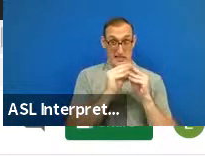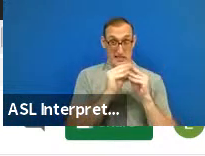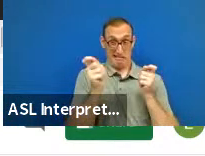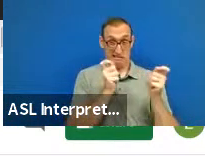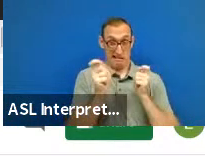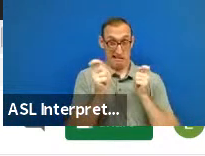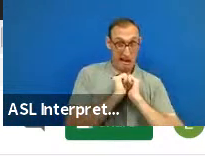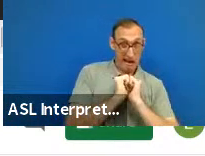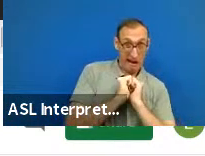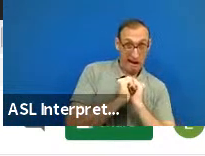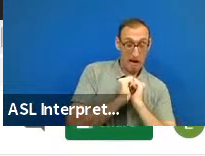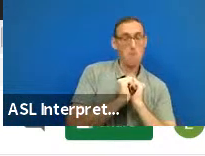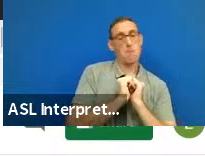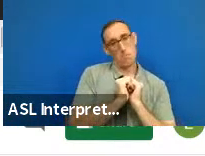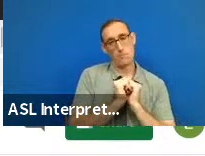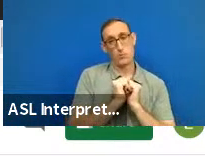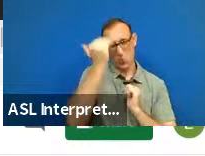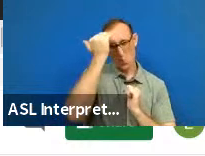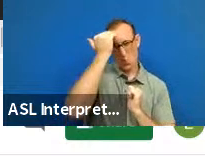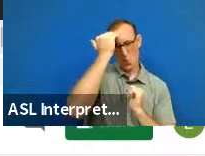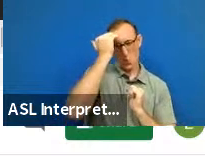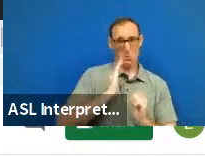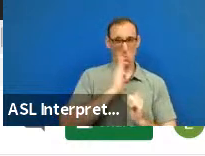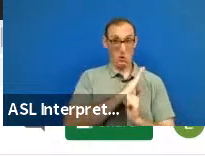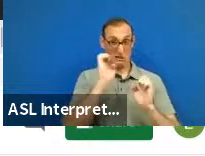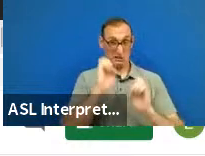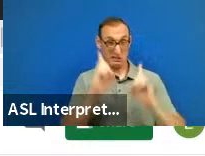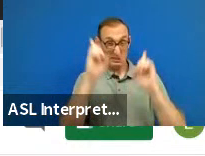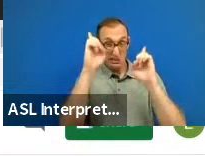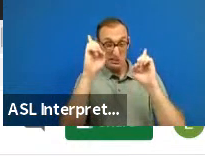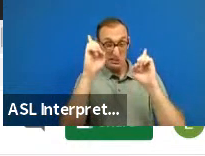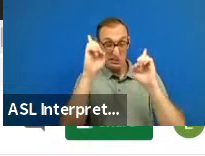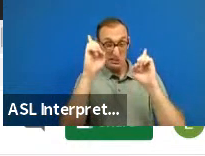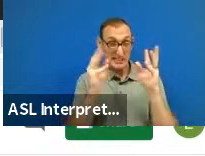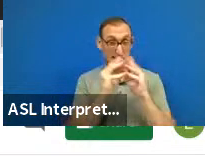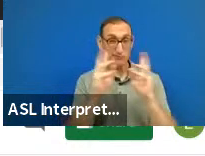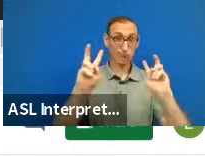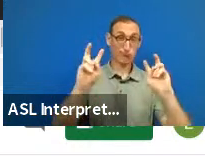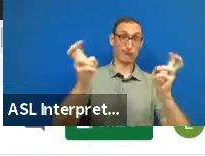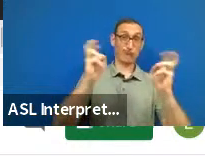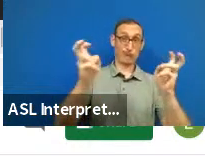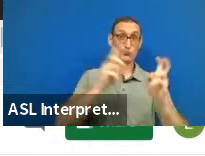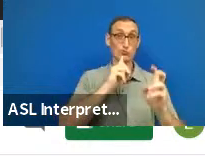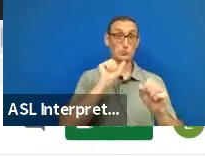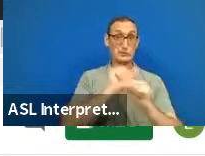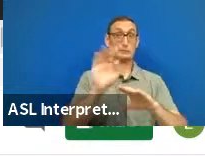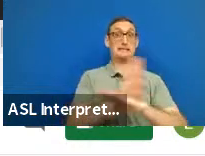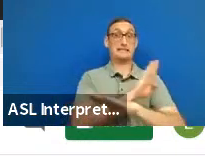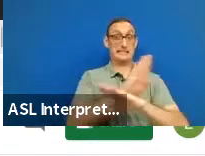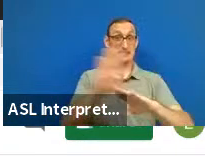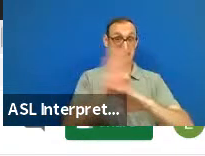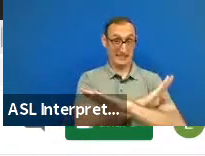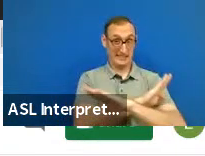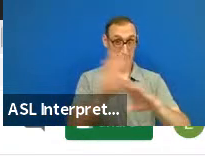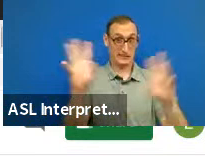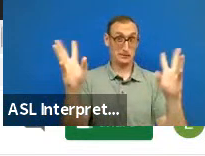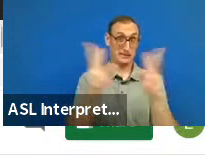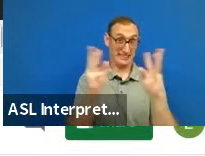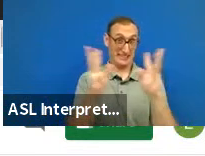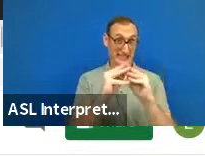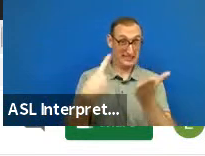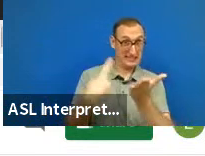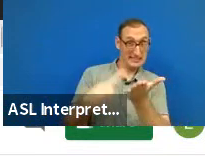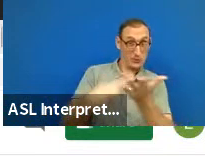a Board of Education meeting, this is a business meeting that is taking place discussing the business